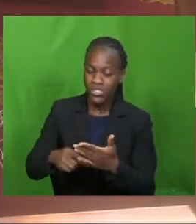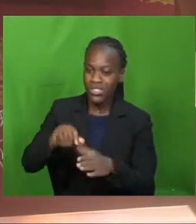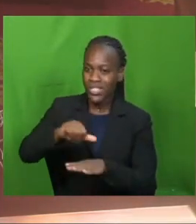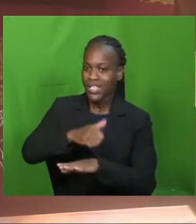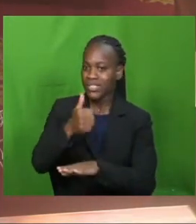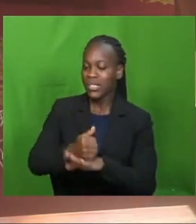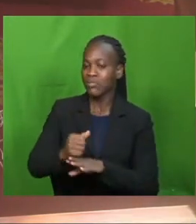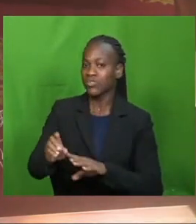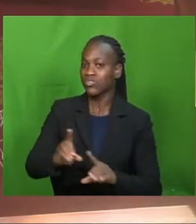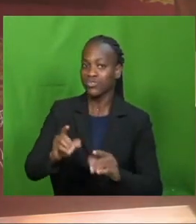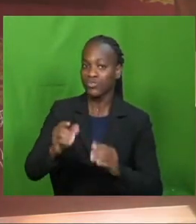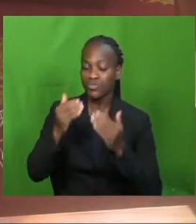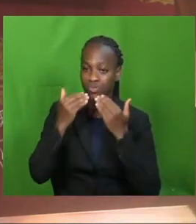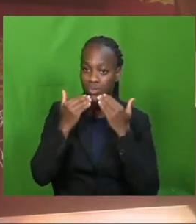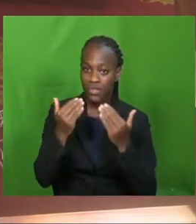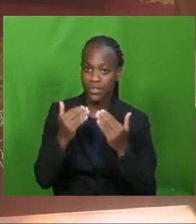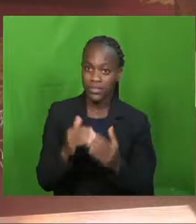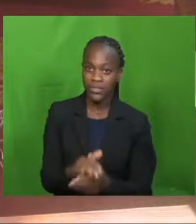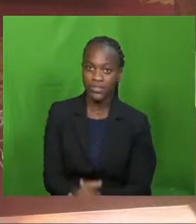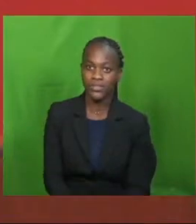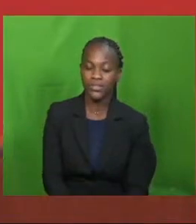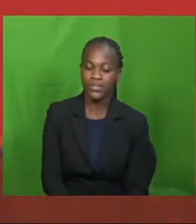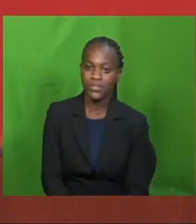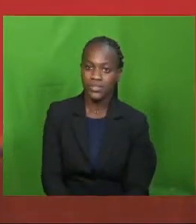achieve. I thank you, Mr. Speaker.